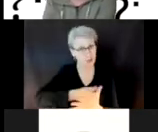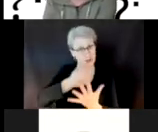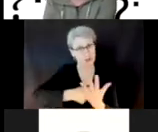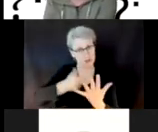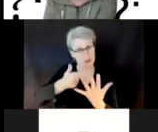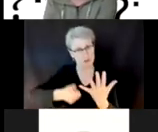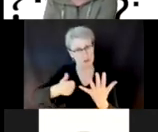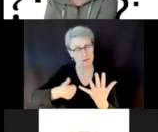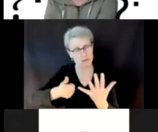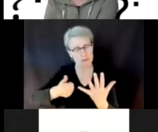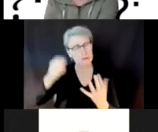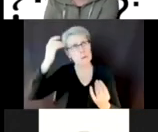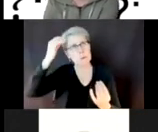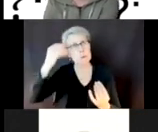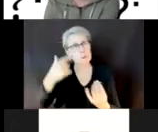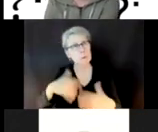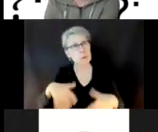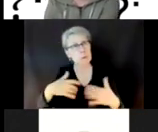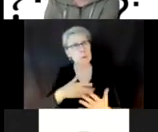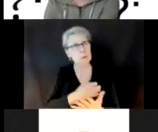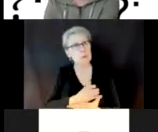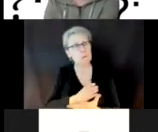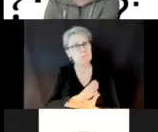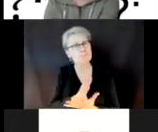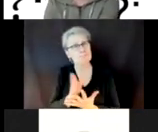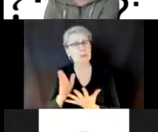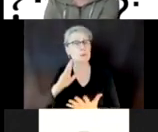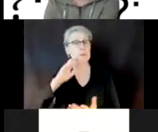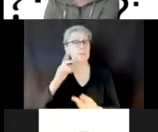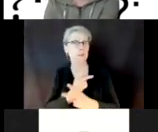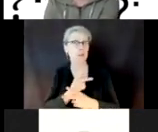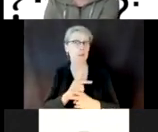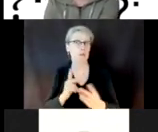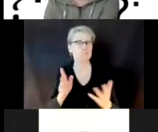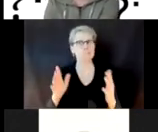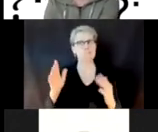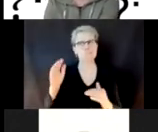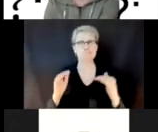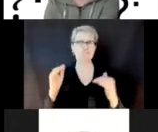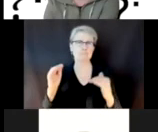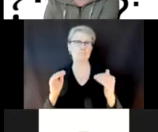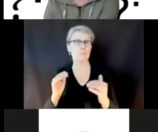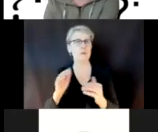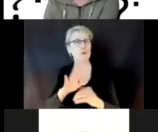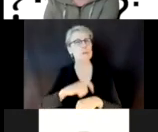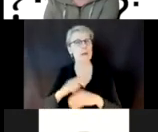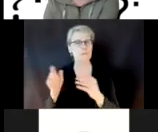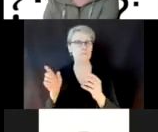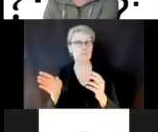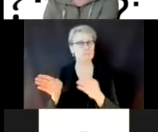platform, and I think with those two things you can make a better call about where to spend your time more